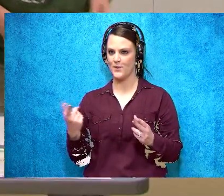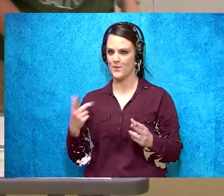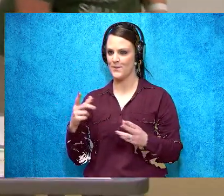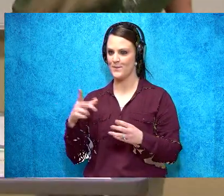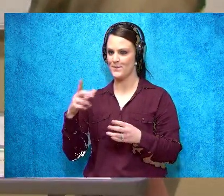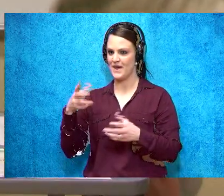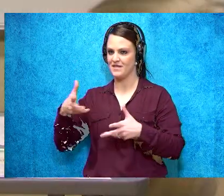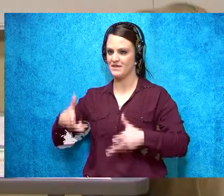on.